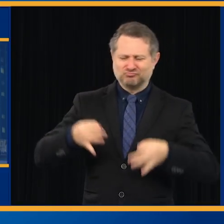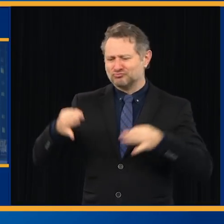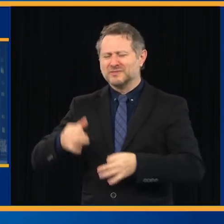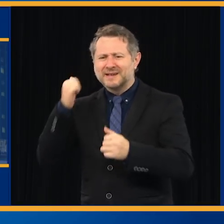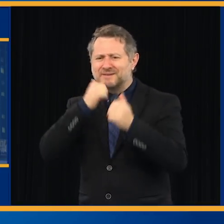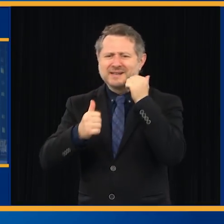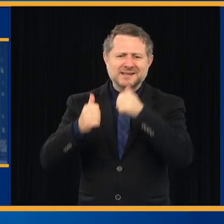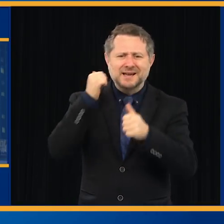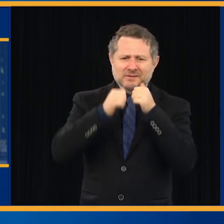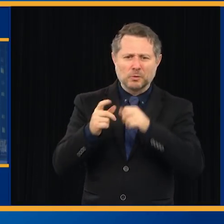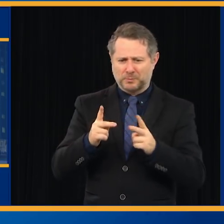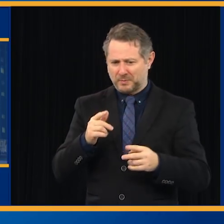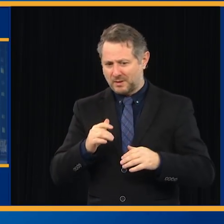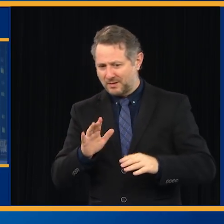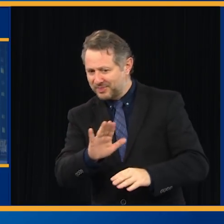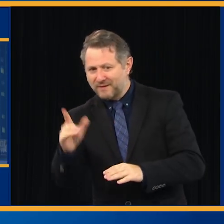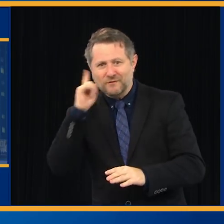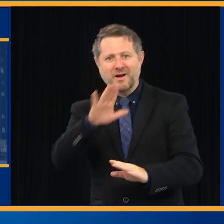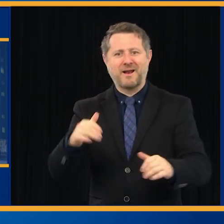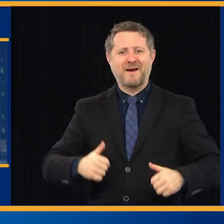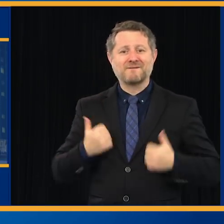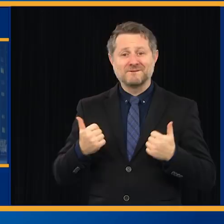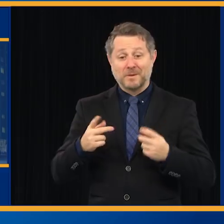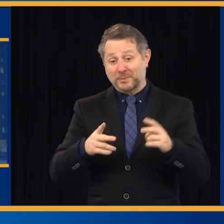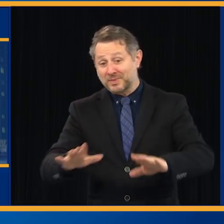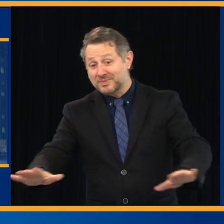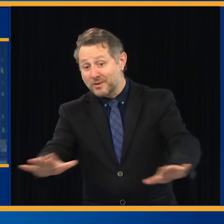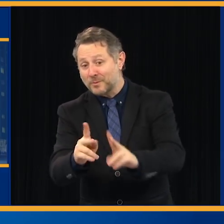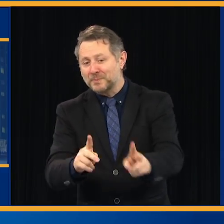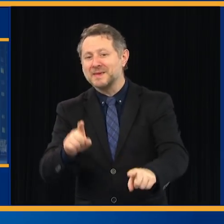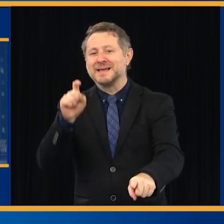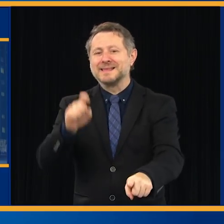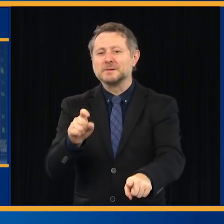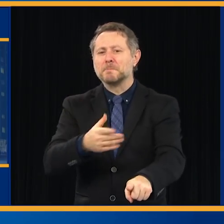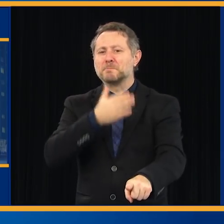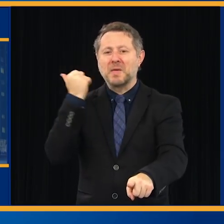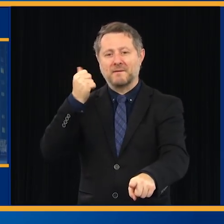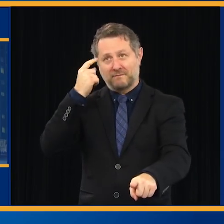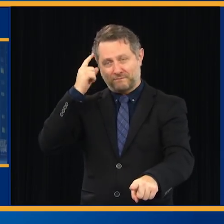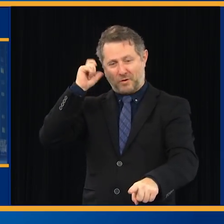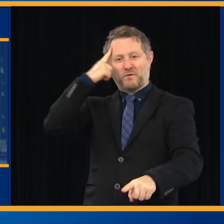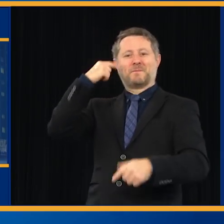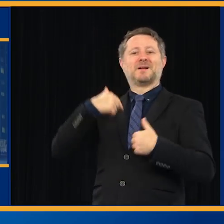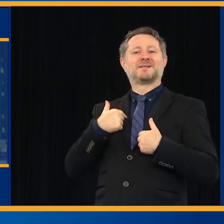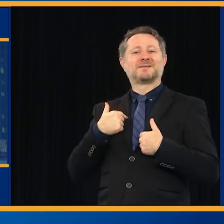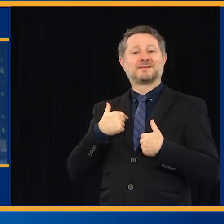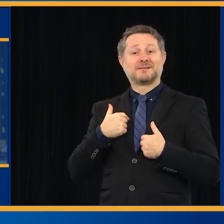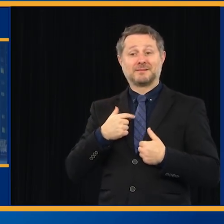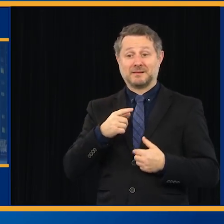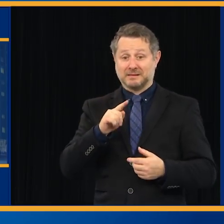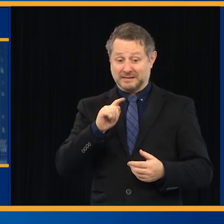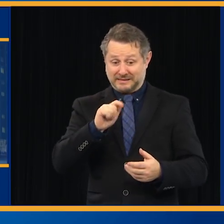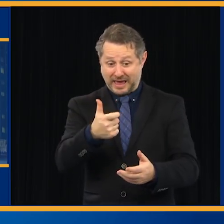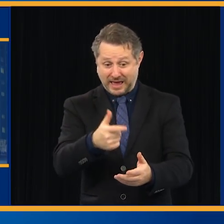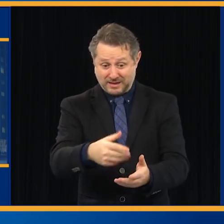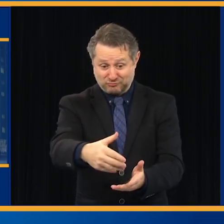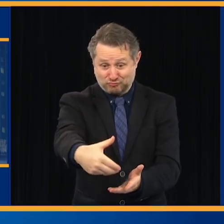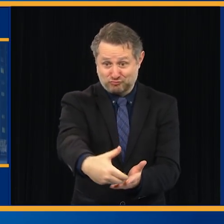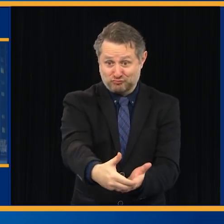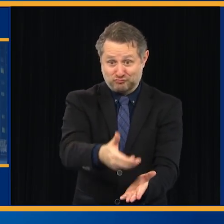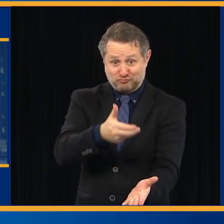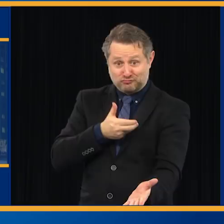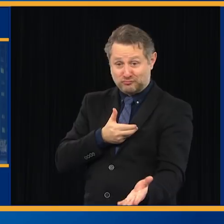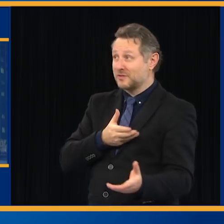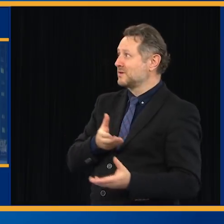lives. And they deserve the best government, right? They're paying for it, they deserve it. And they deserve competence and expertise